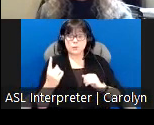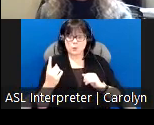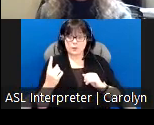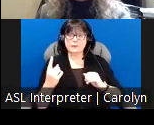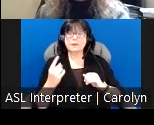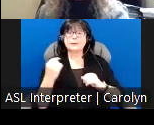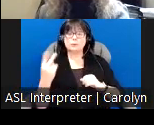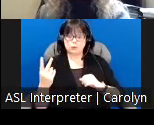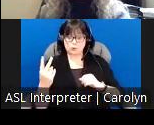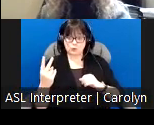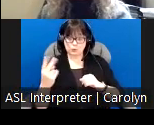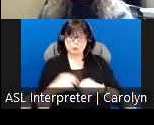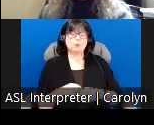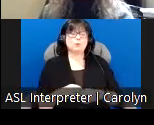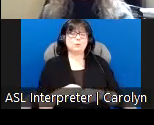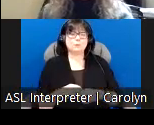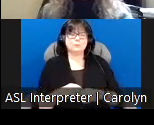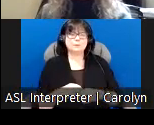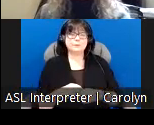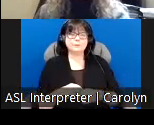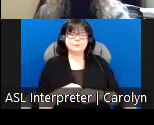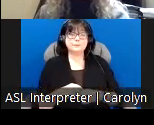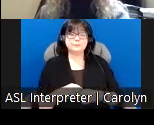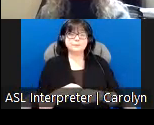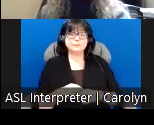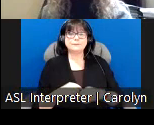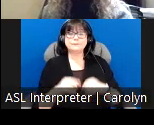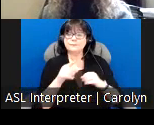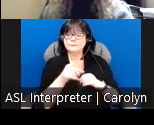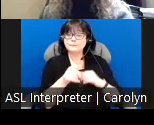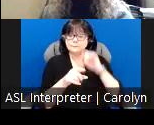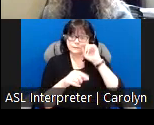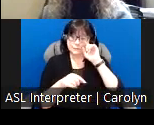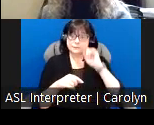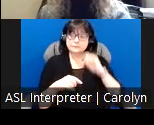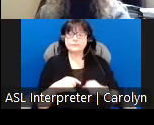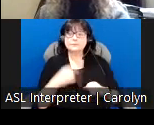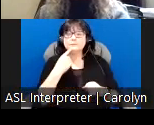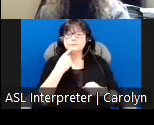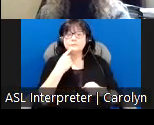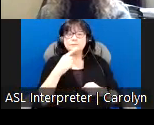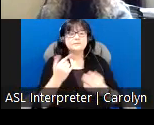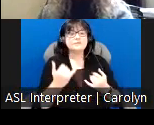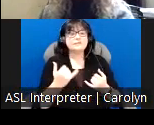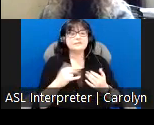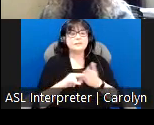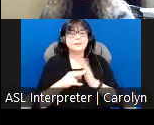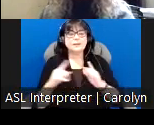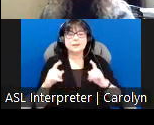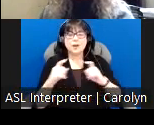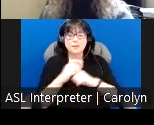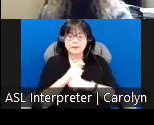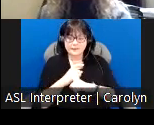and 2. And then in this case, the client would need to work on complexity levels 3 for